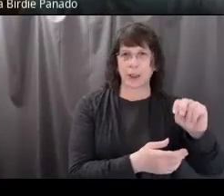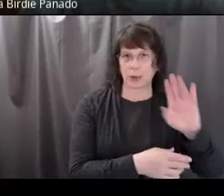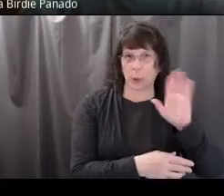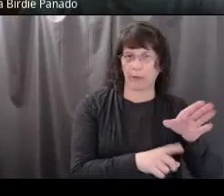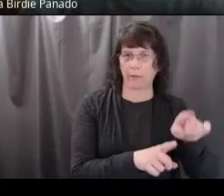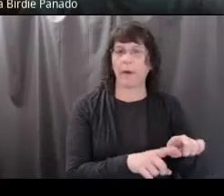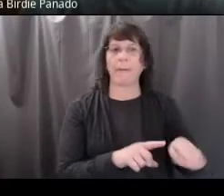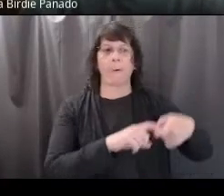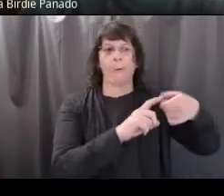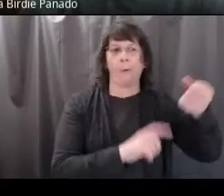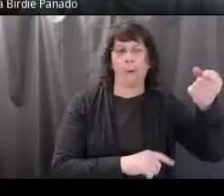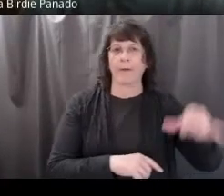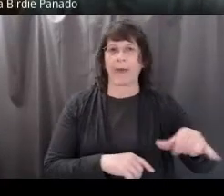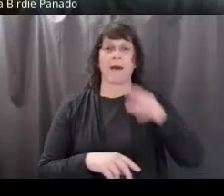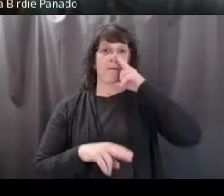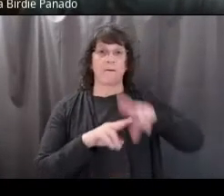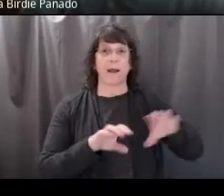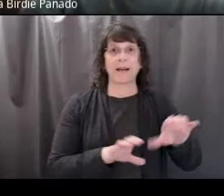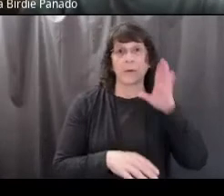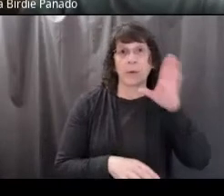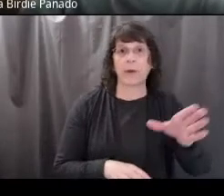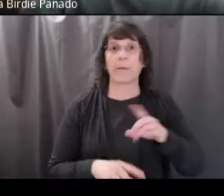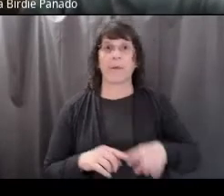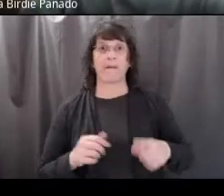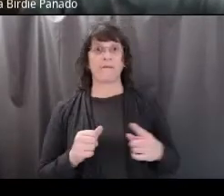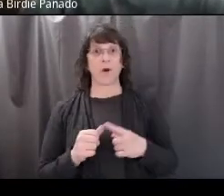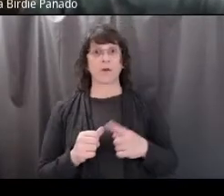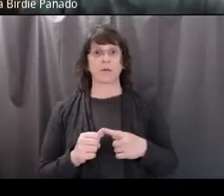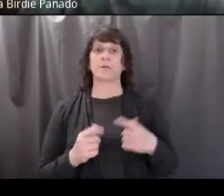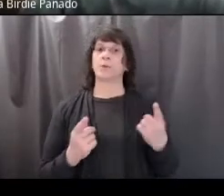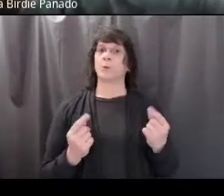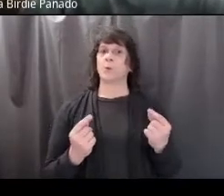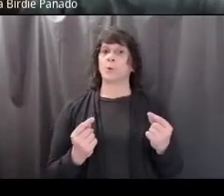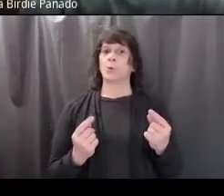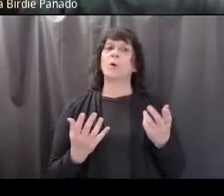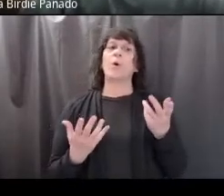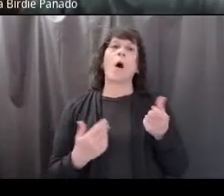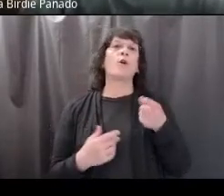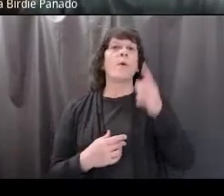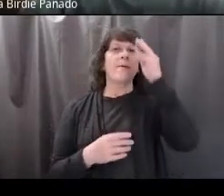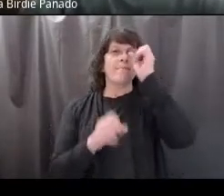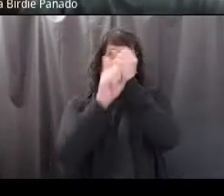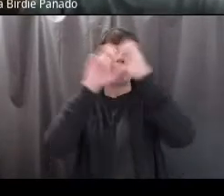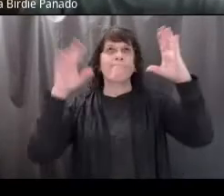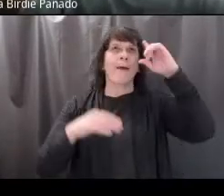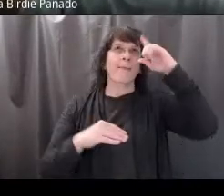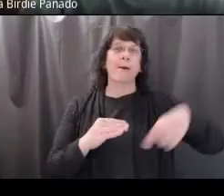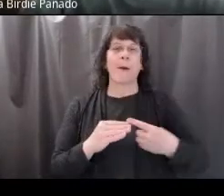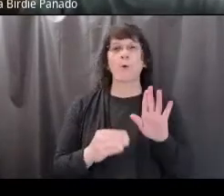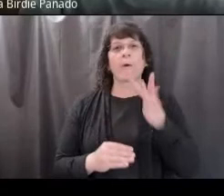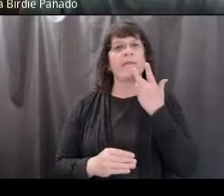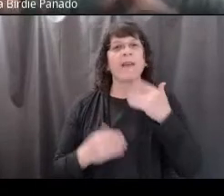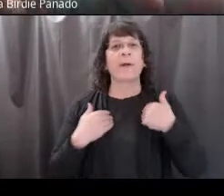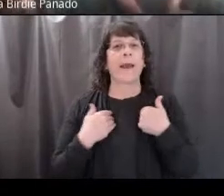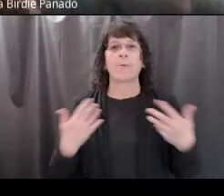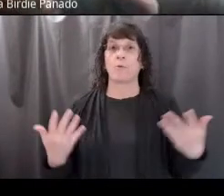and some fun activities that we're going to do, I want us to think about what our favorite animal is.